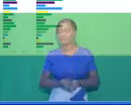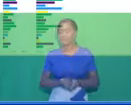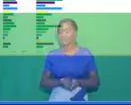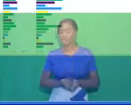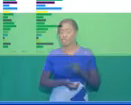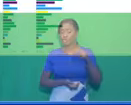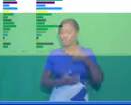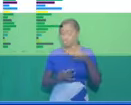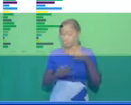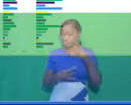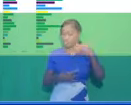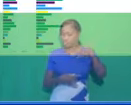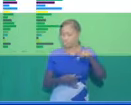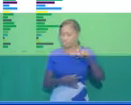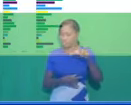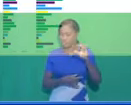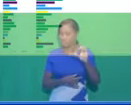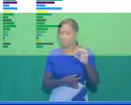QRC